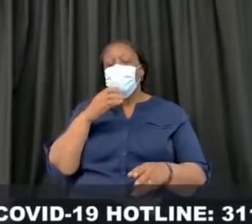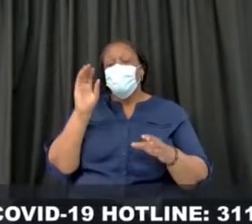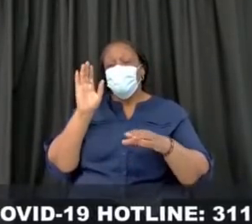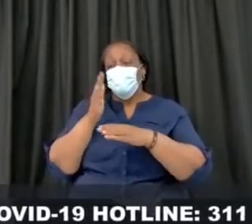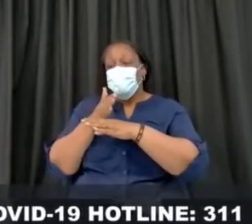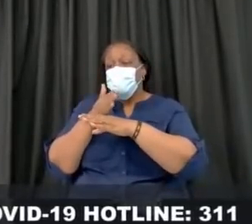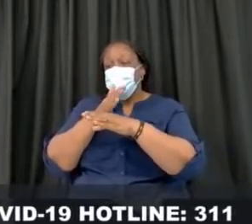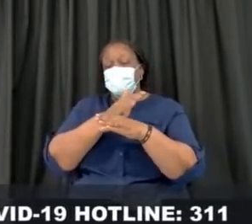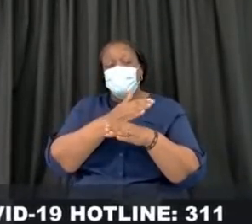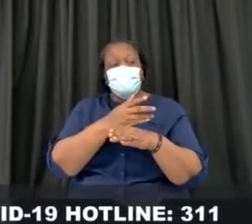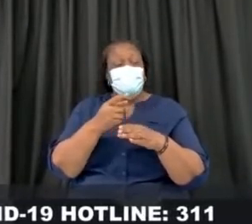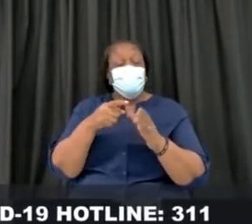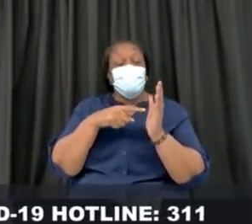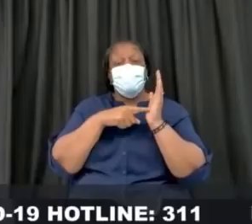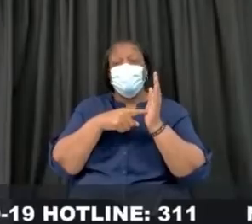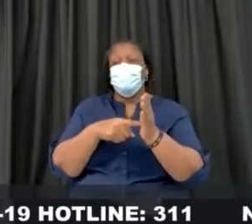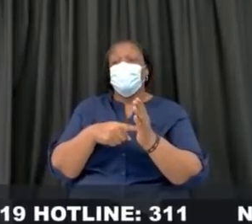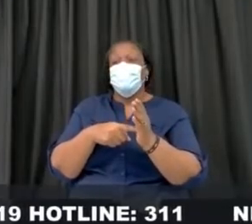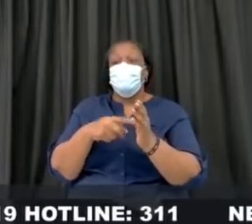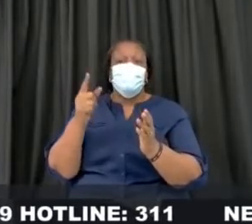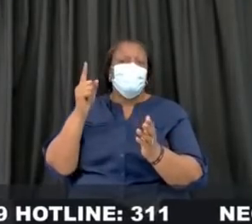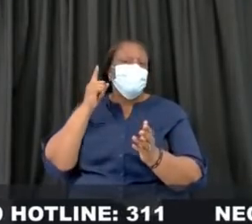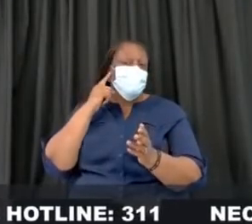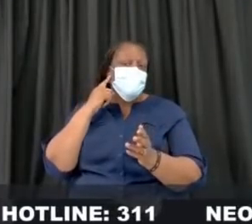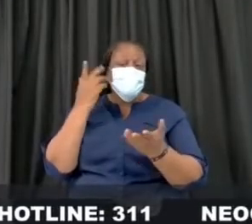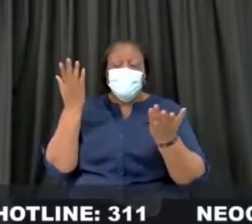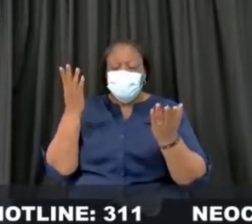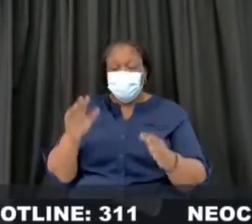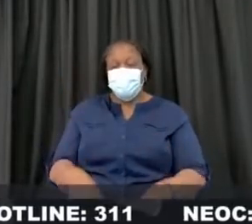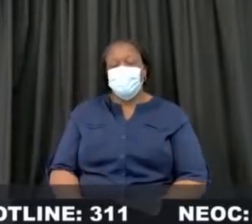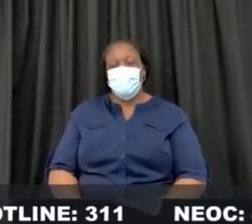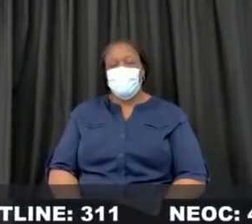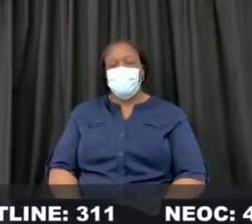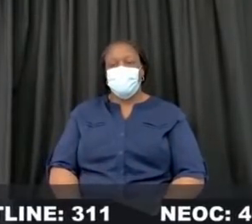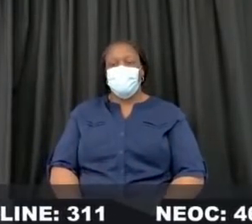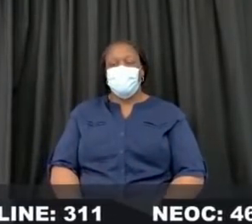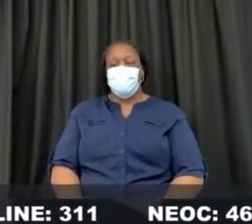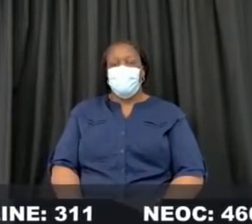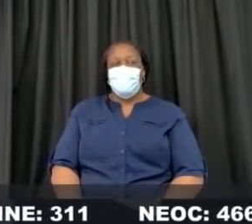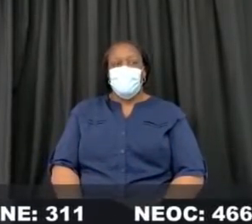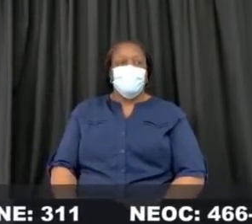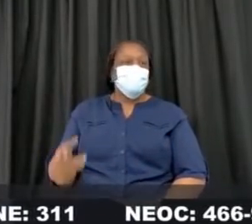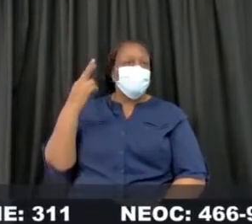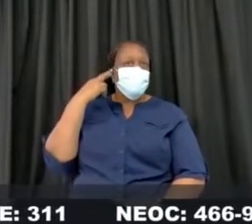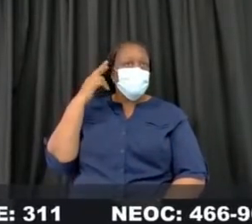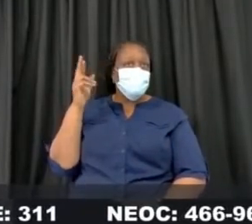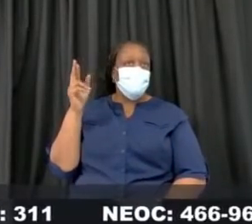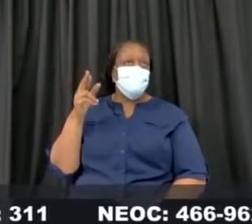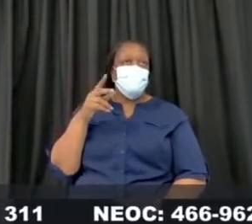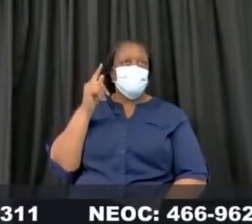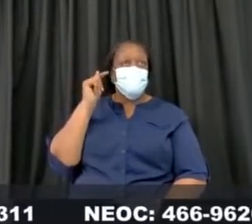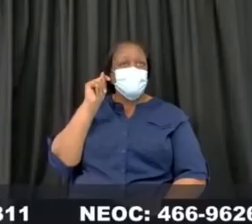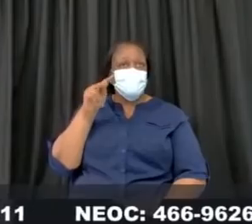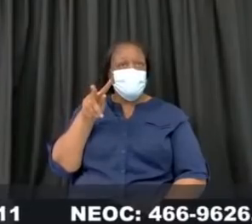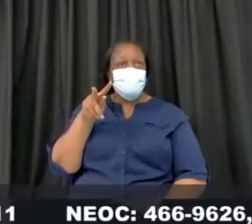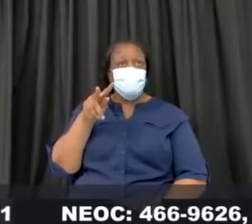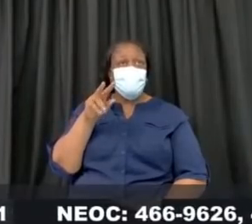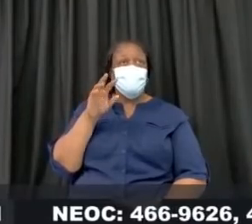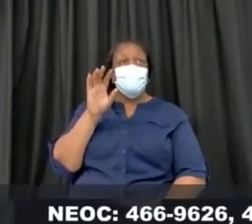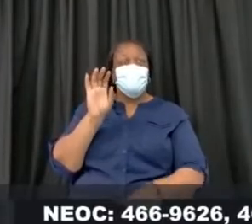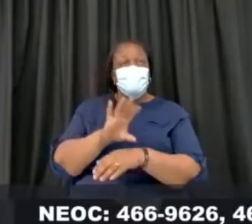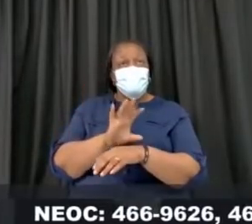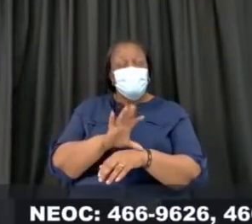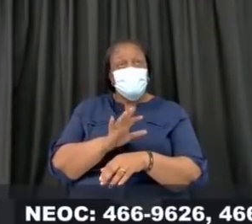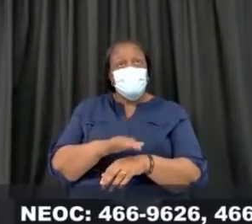briefings live on television and radio and streaming them on social